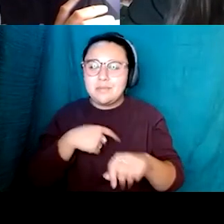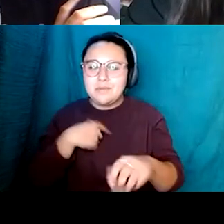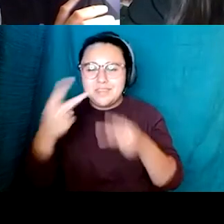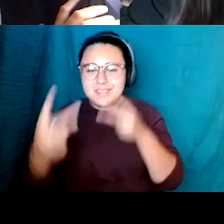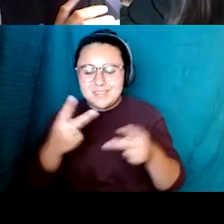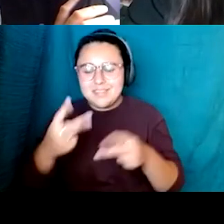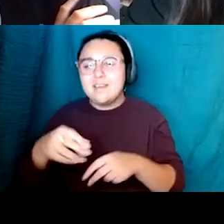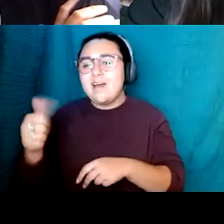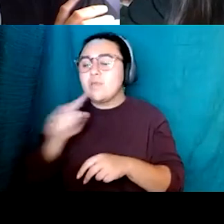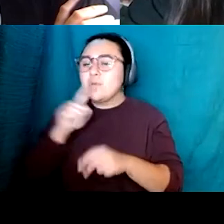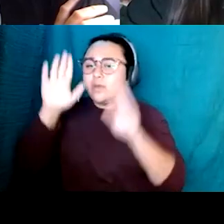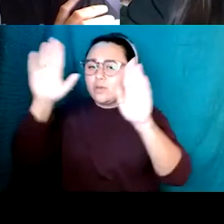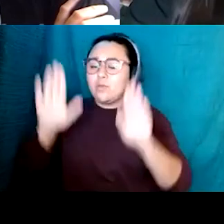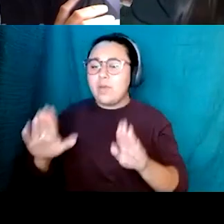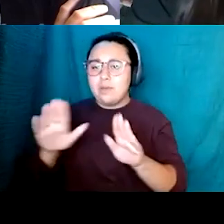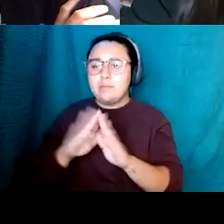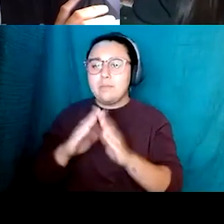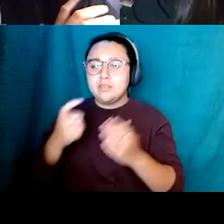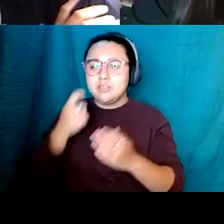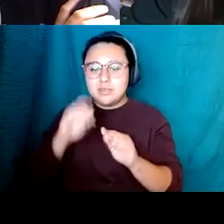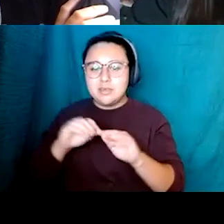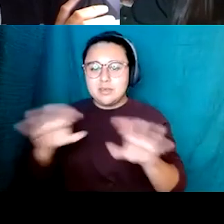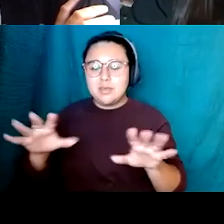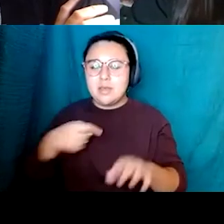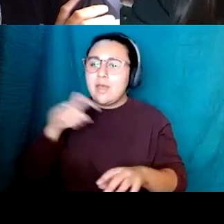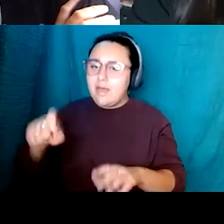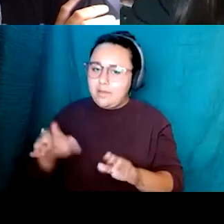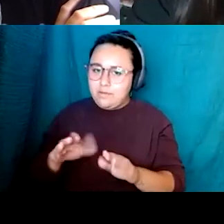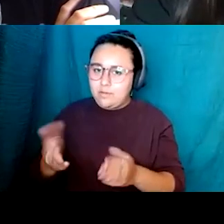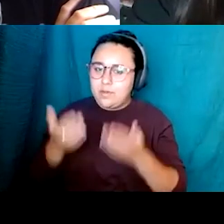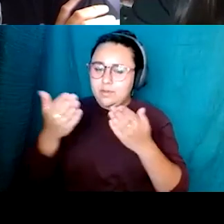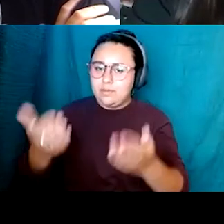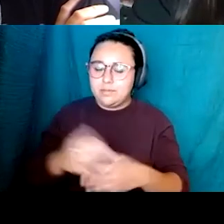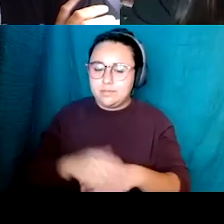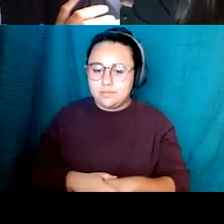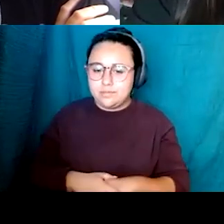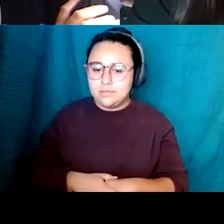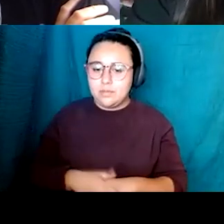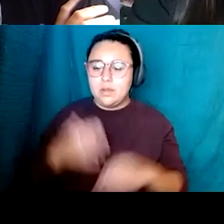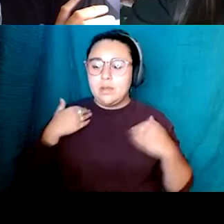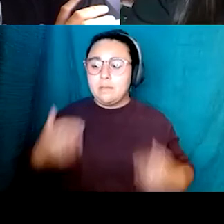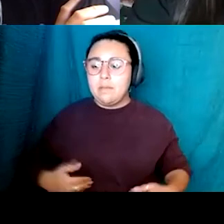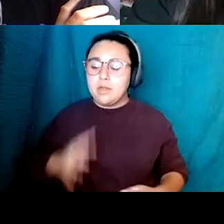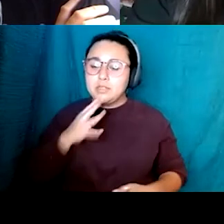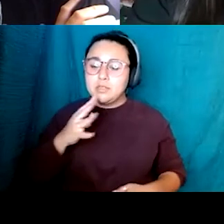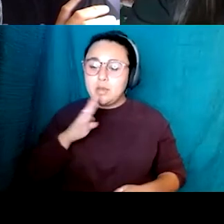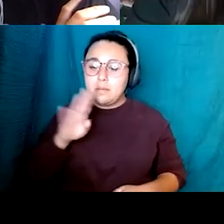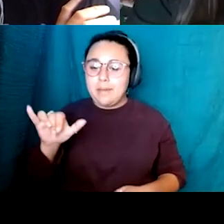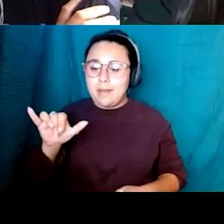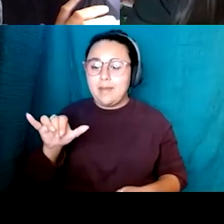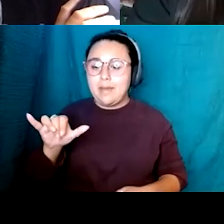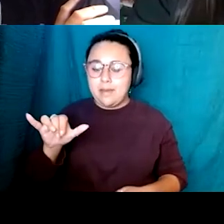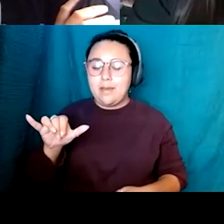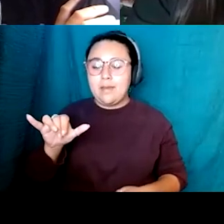another great book that just recently came out as well that I have to recommend is Body Talk by Kate